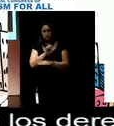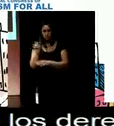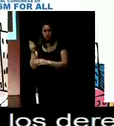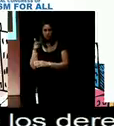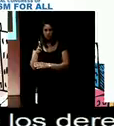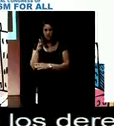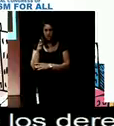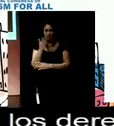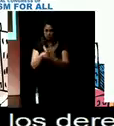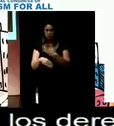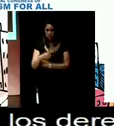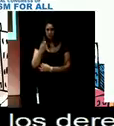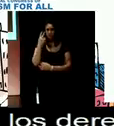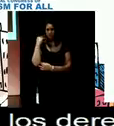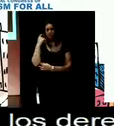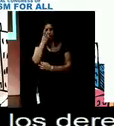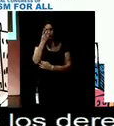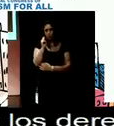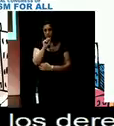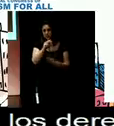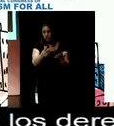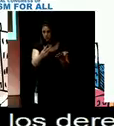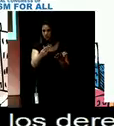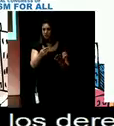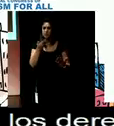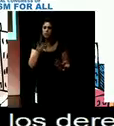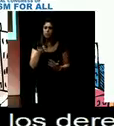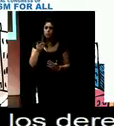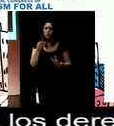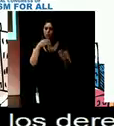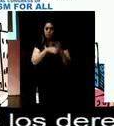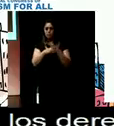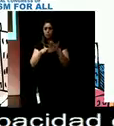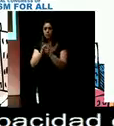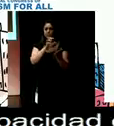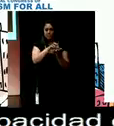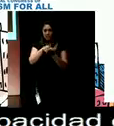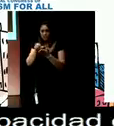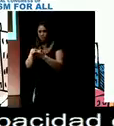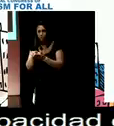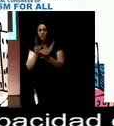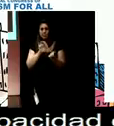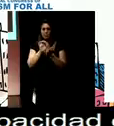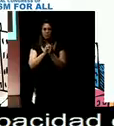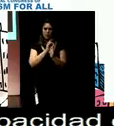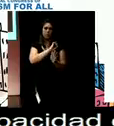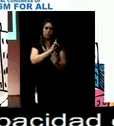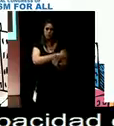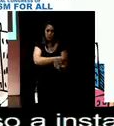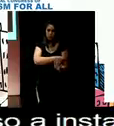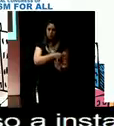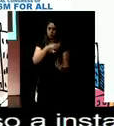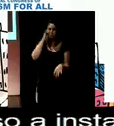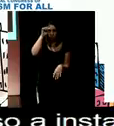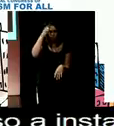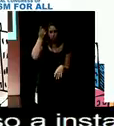of Disabled People in 2007, the importance of access to facilities and services,